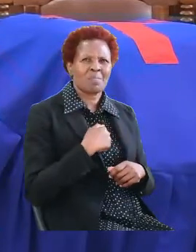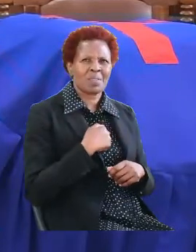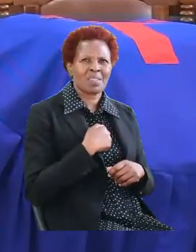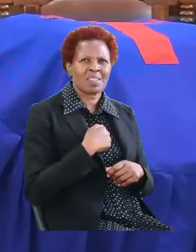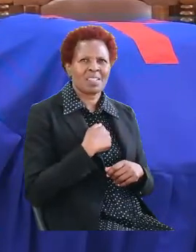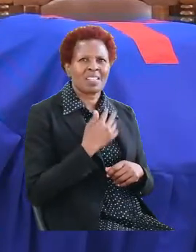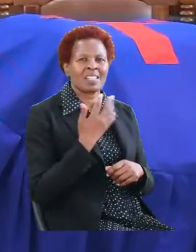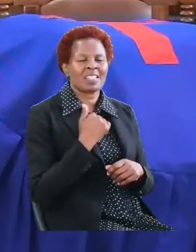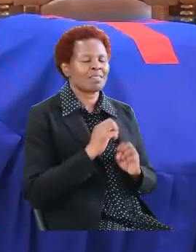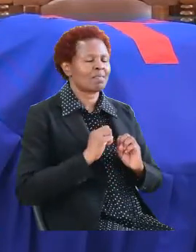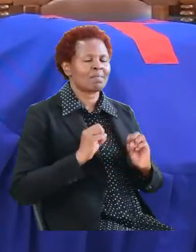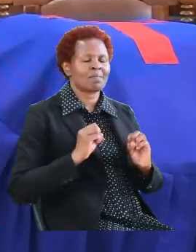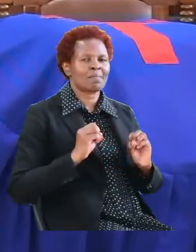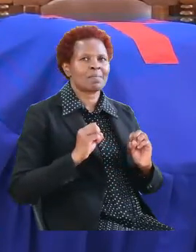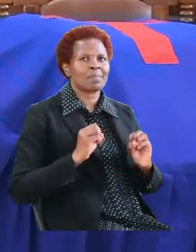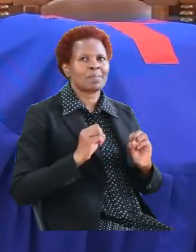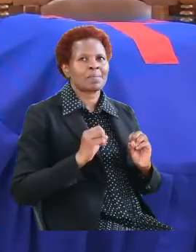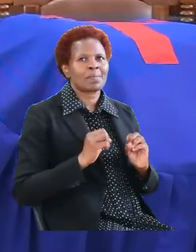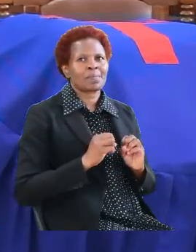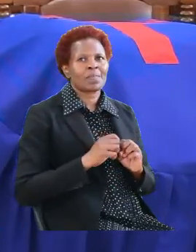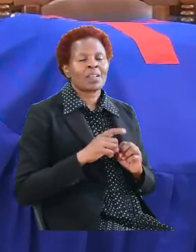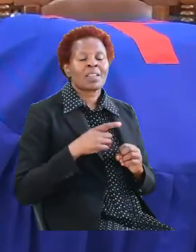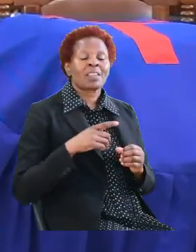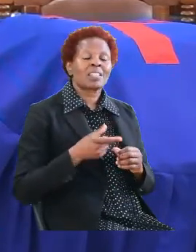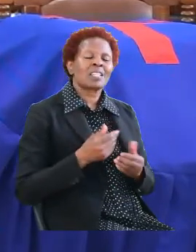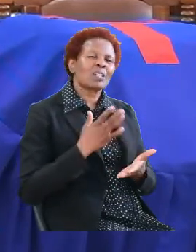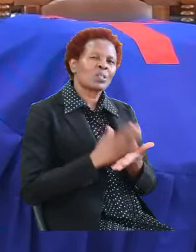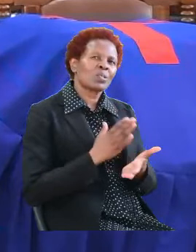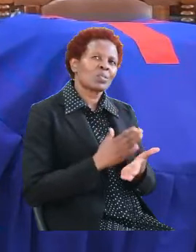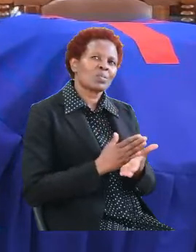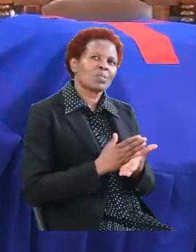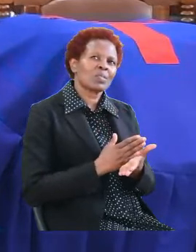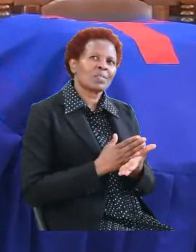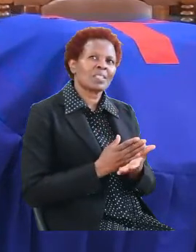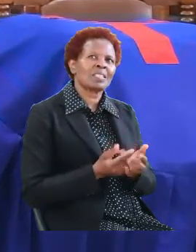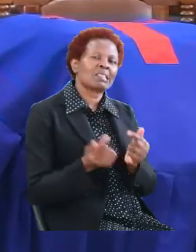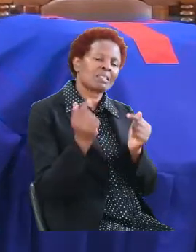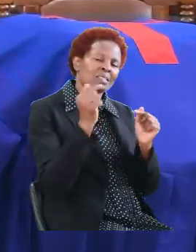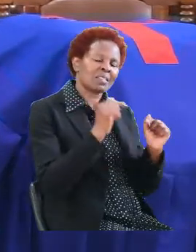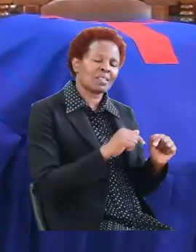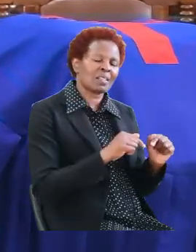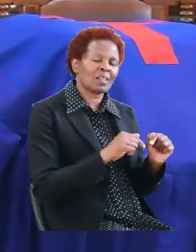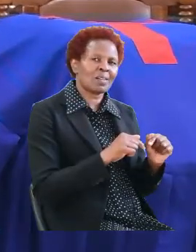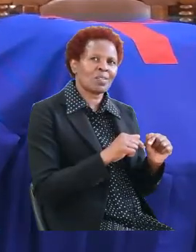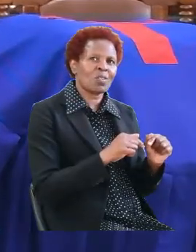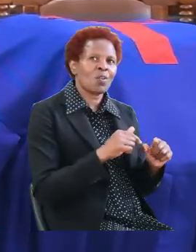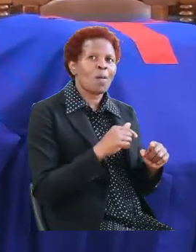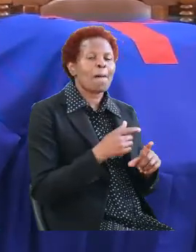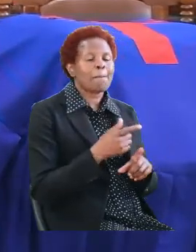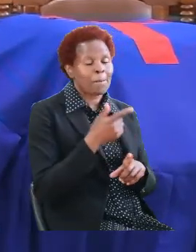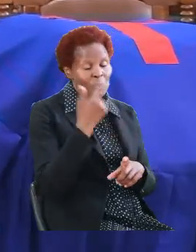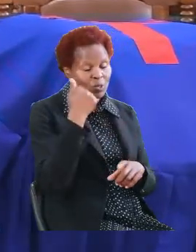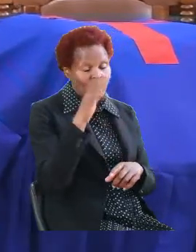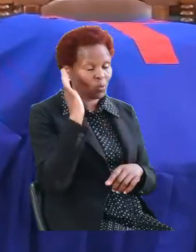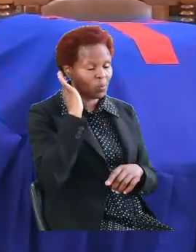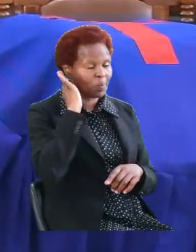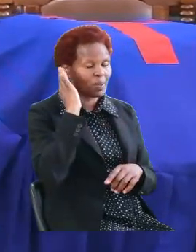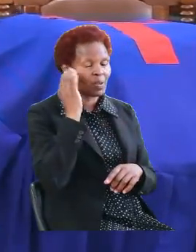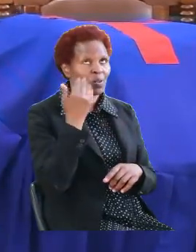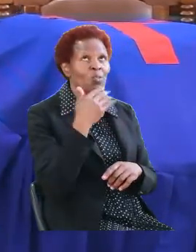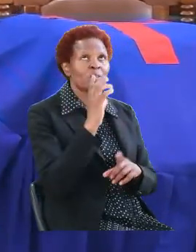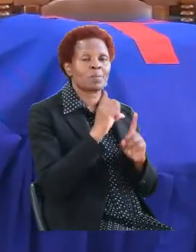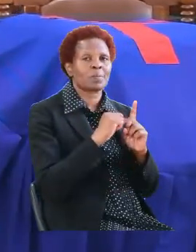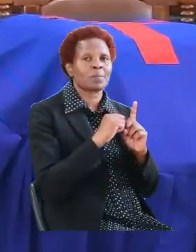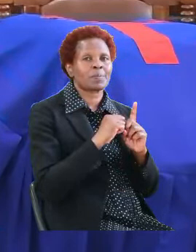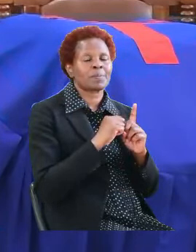want. Praise the name of the Lord. This is great assurance. But it comes out of the obedience of the